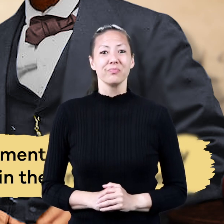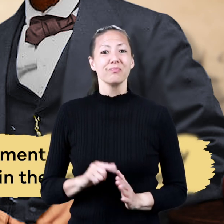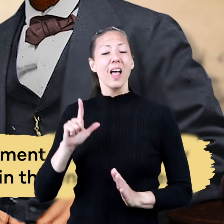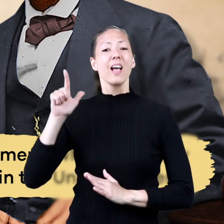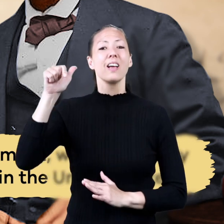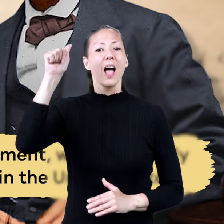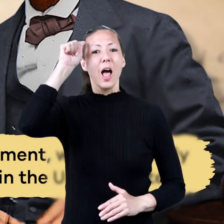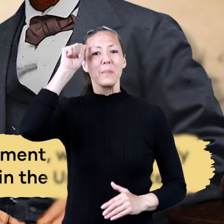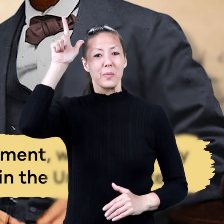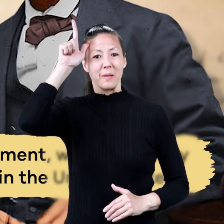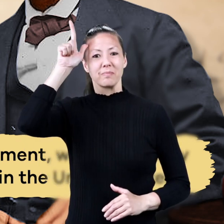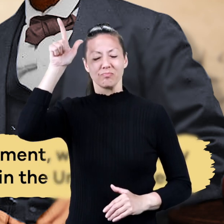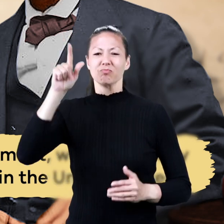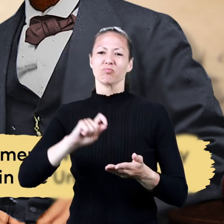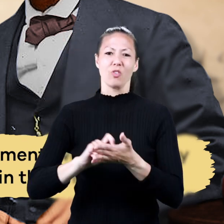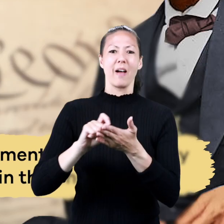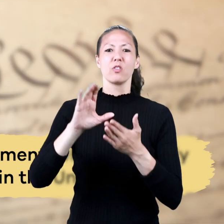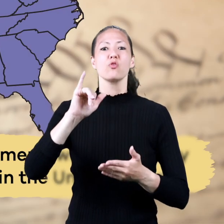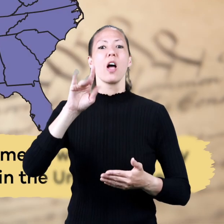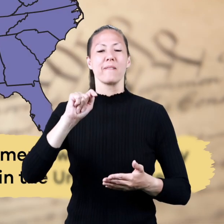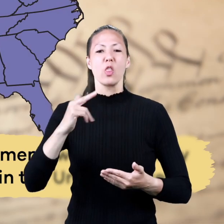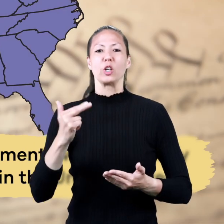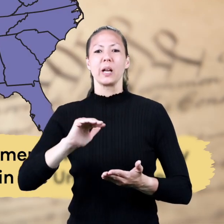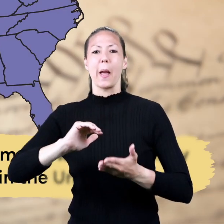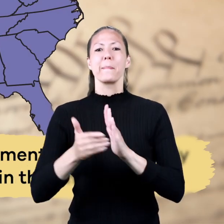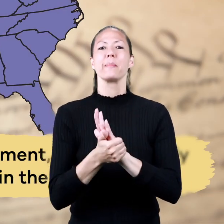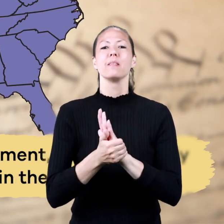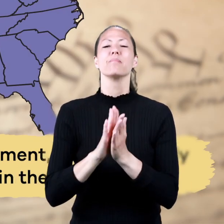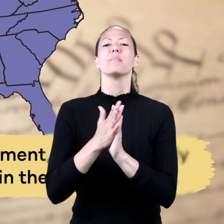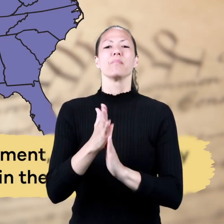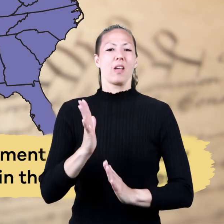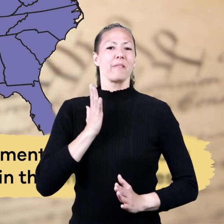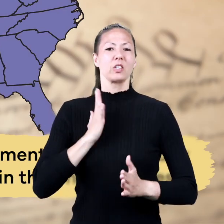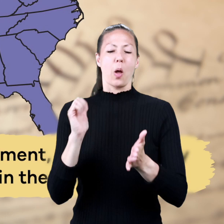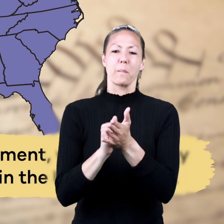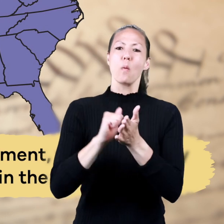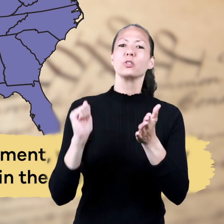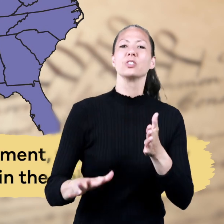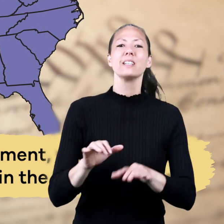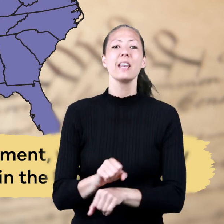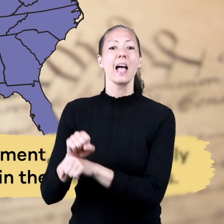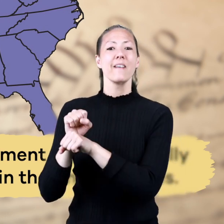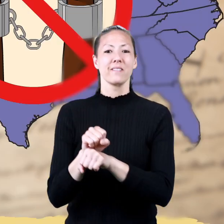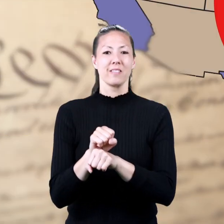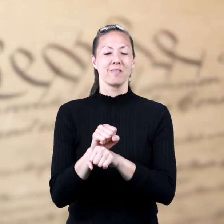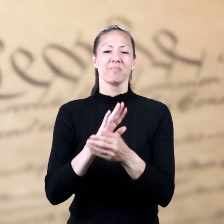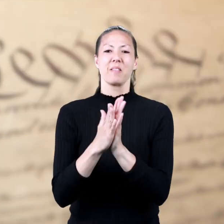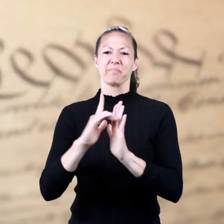which officially abolished enslavement and made it illegal in the United States.